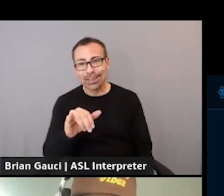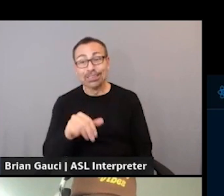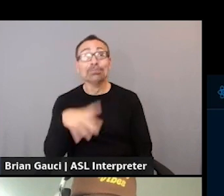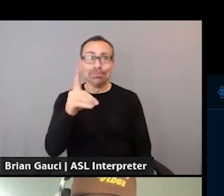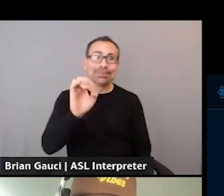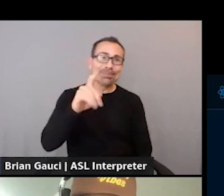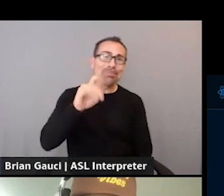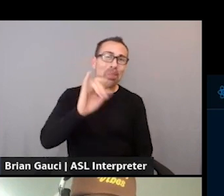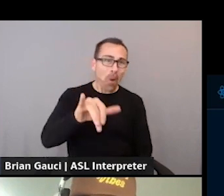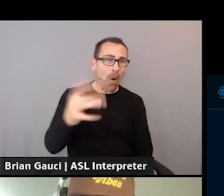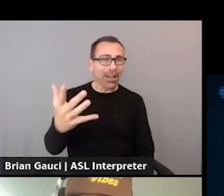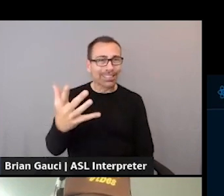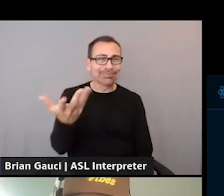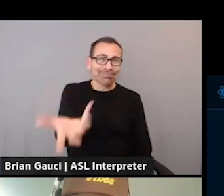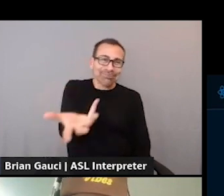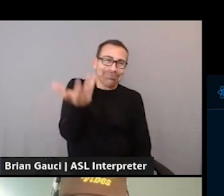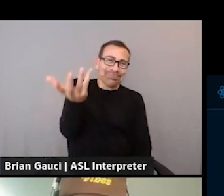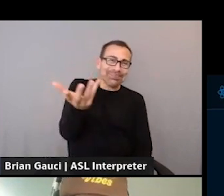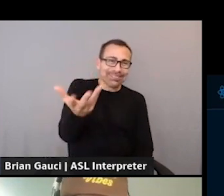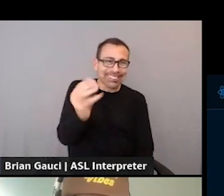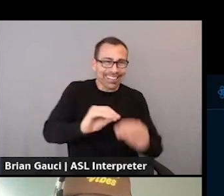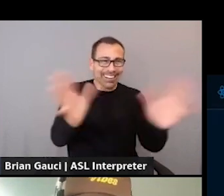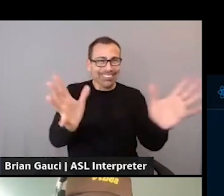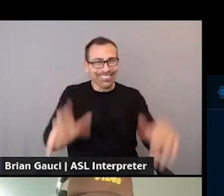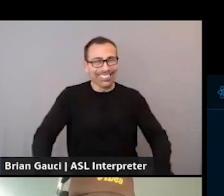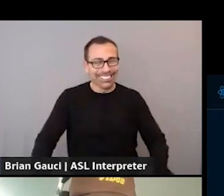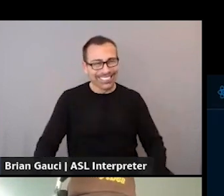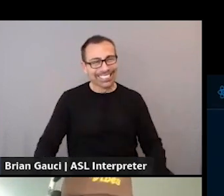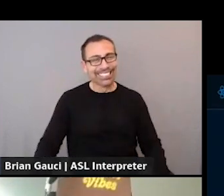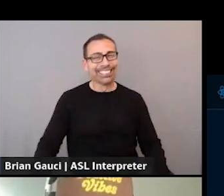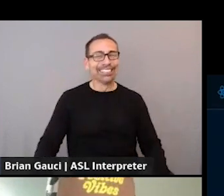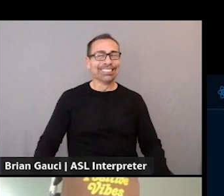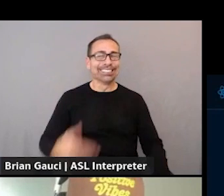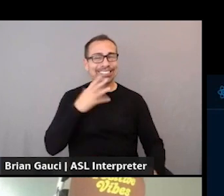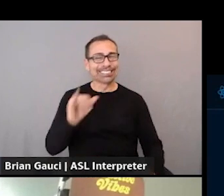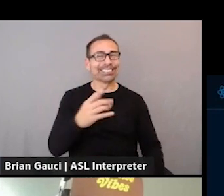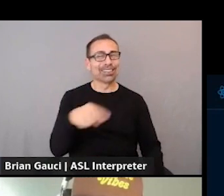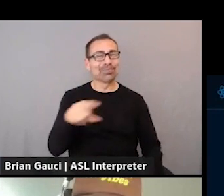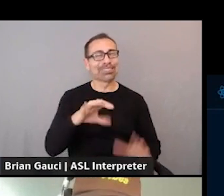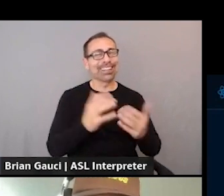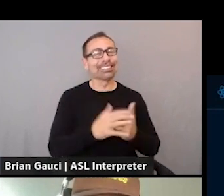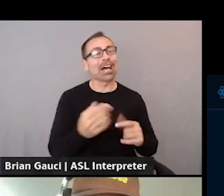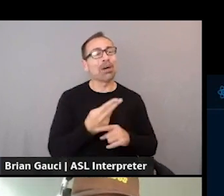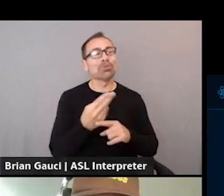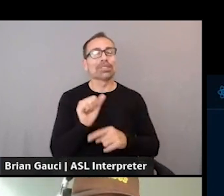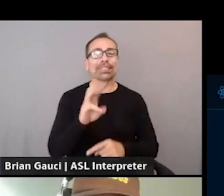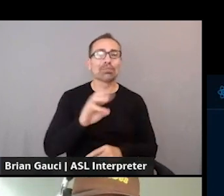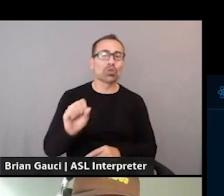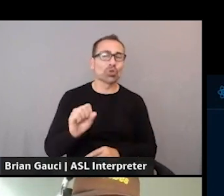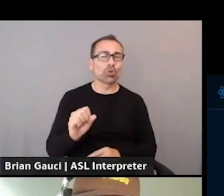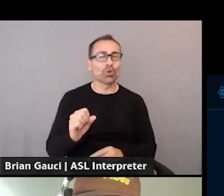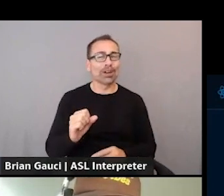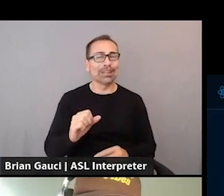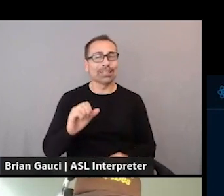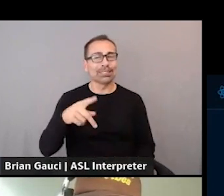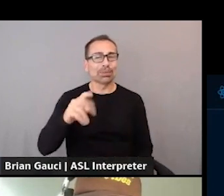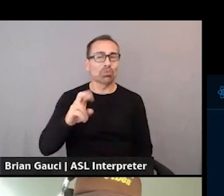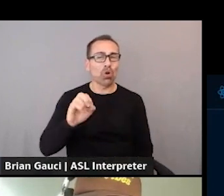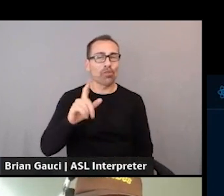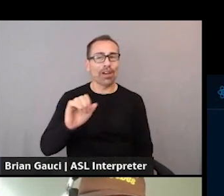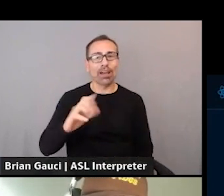Deploy. It's a good job, class. I'm actually using an AWS profile. I'm cool, and I set up AWS